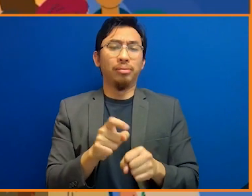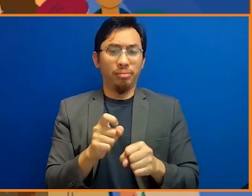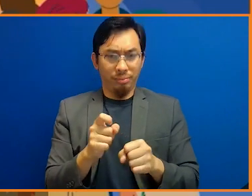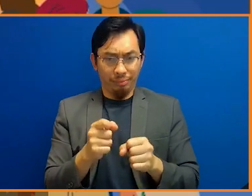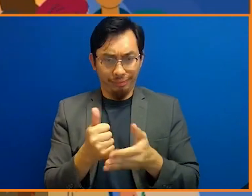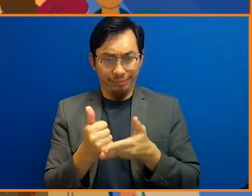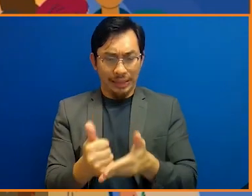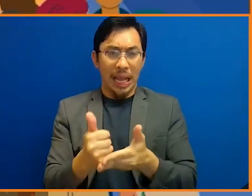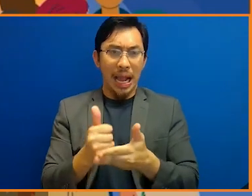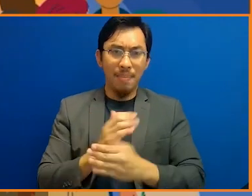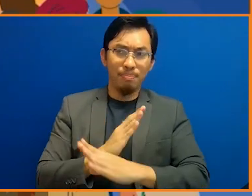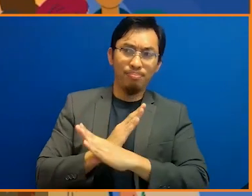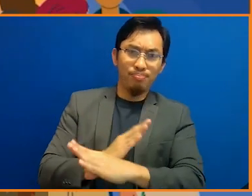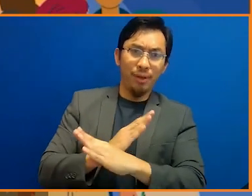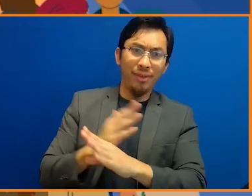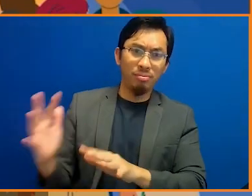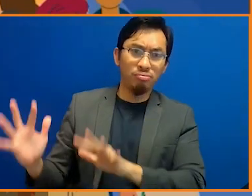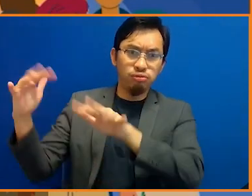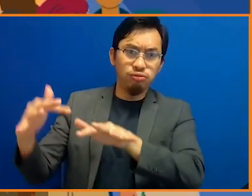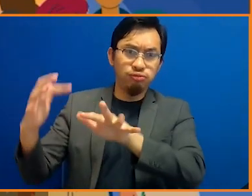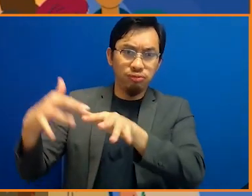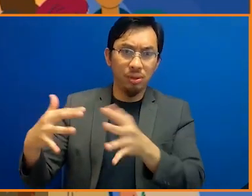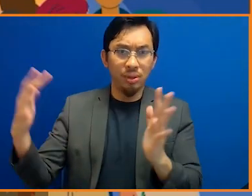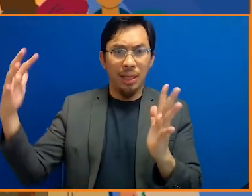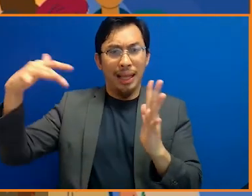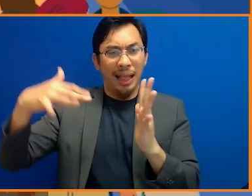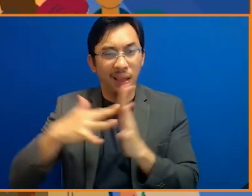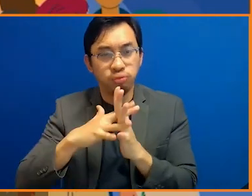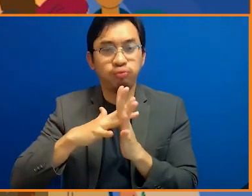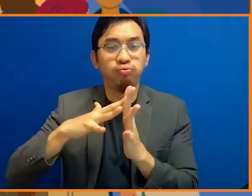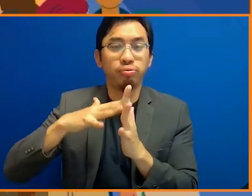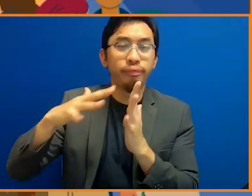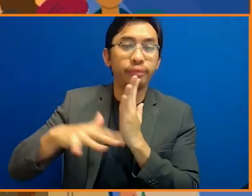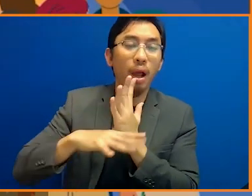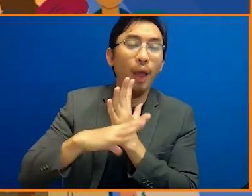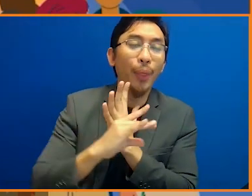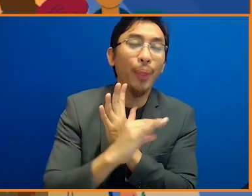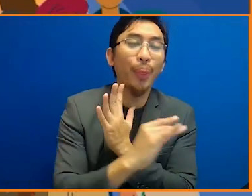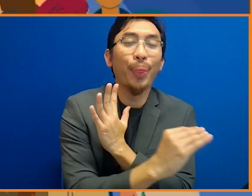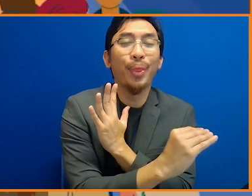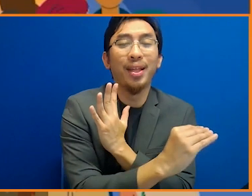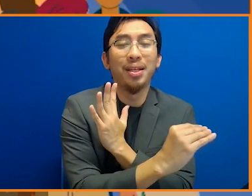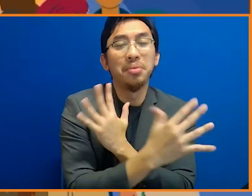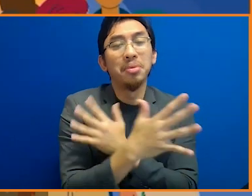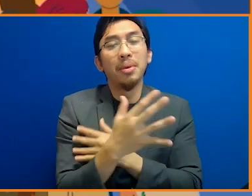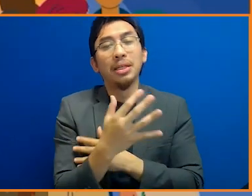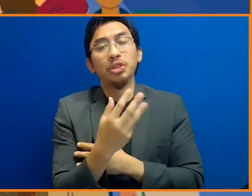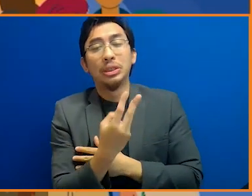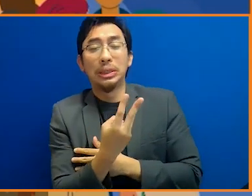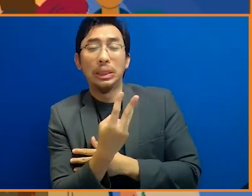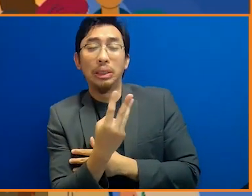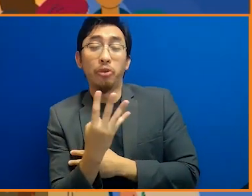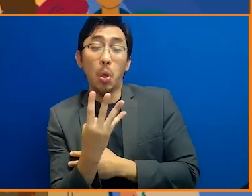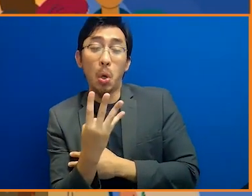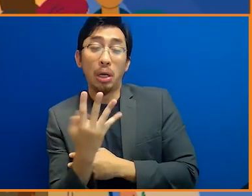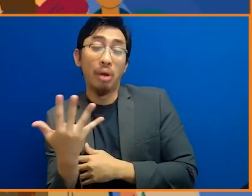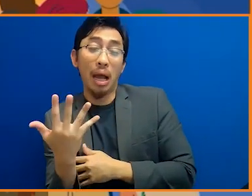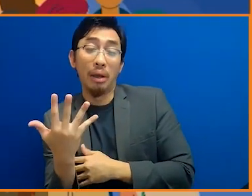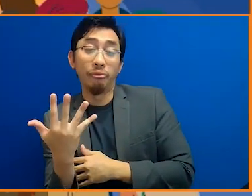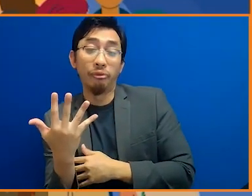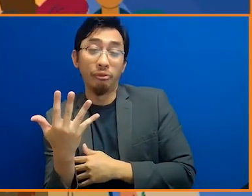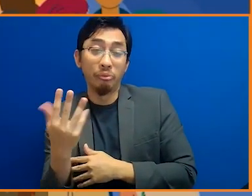has disaster mitigation performance, but it at certain level, I would say like 3